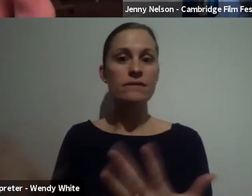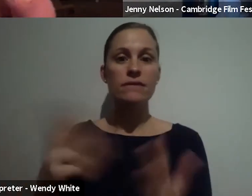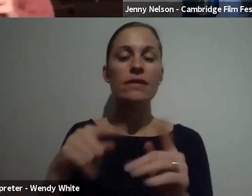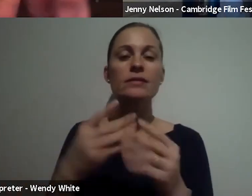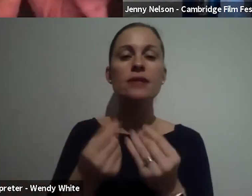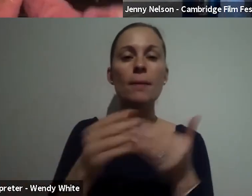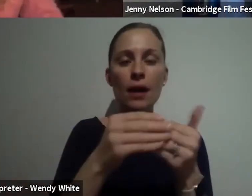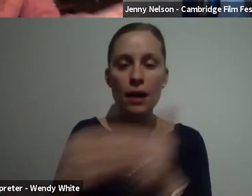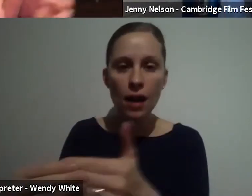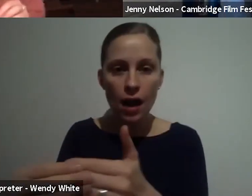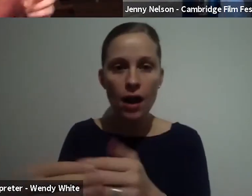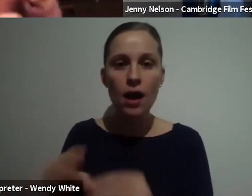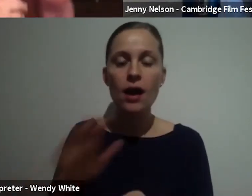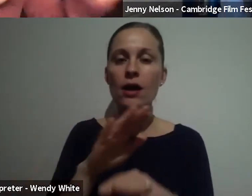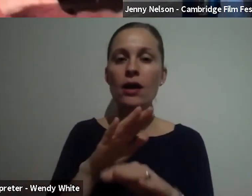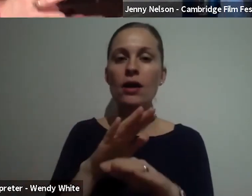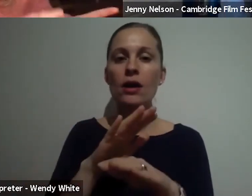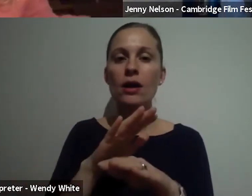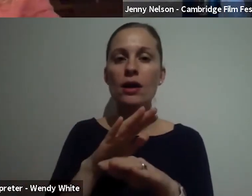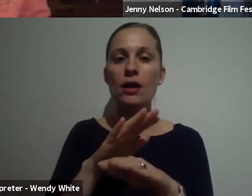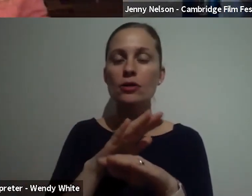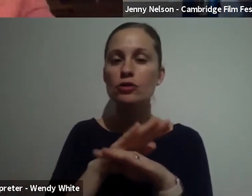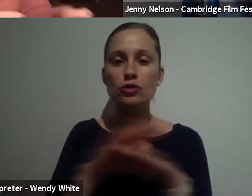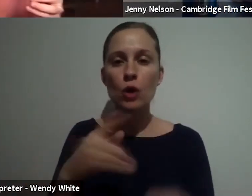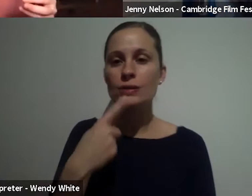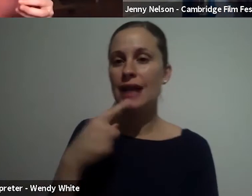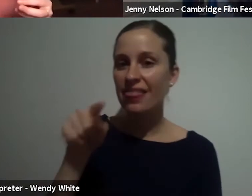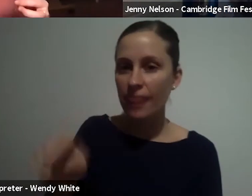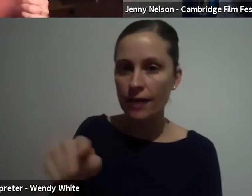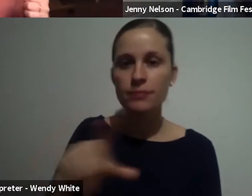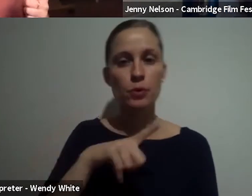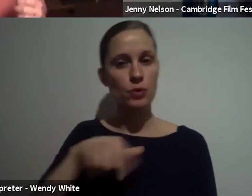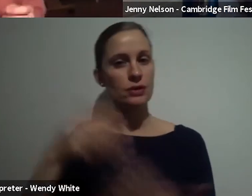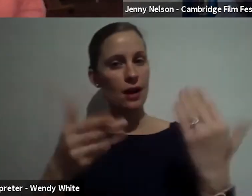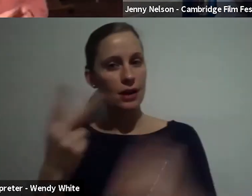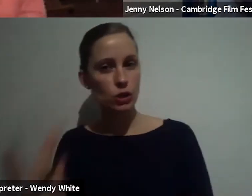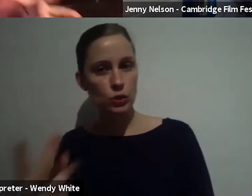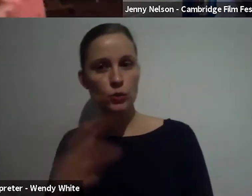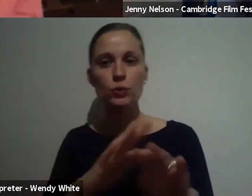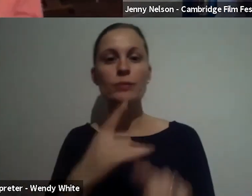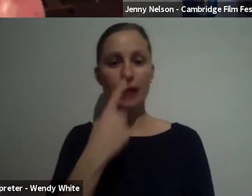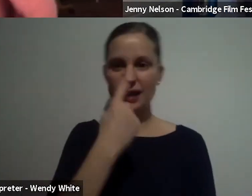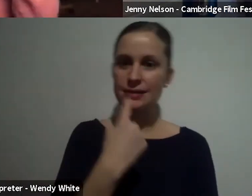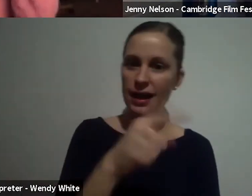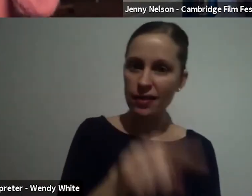like, you cannot say this expression because during the year 92 you wouldn't say this. But then also there